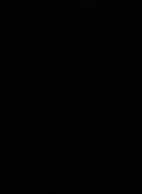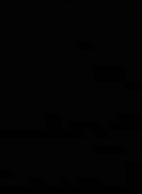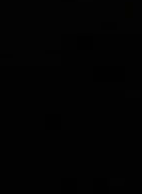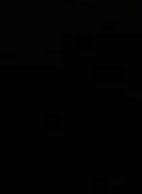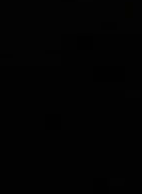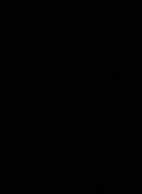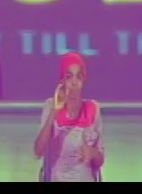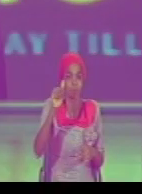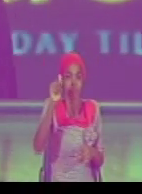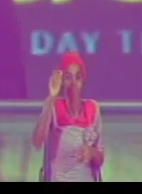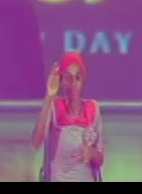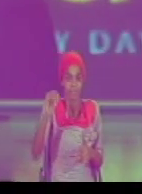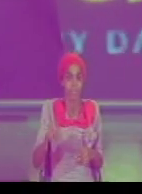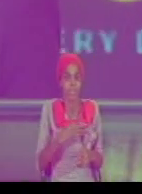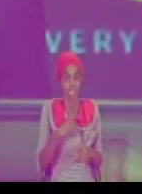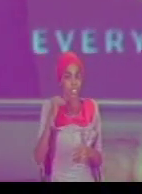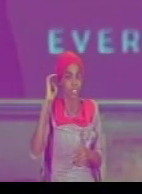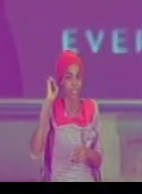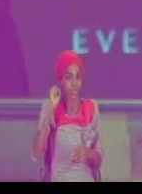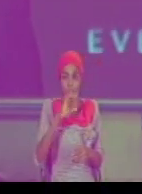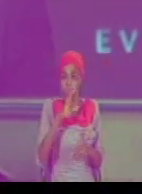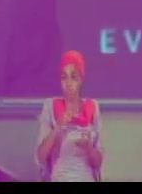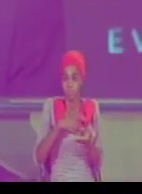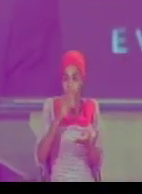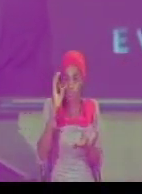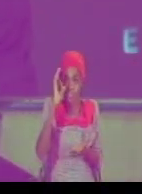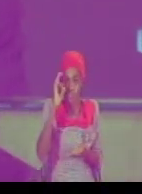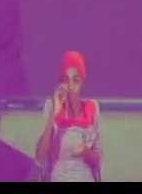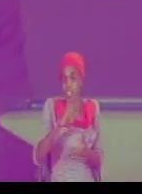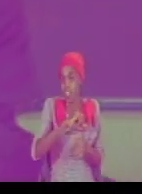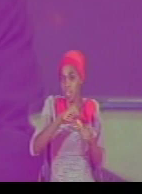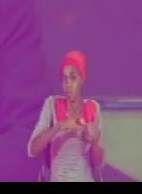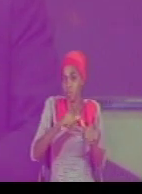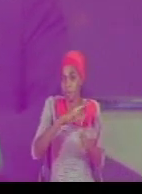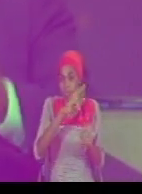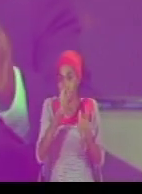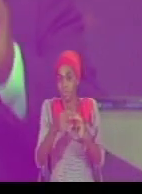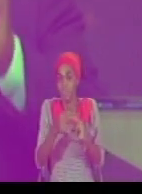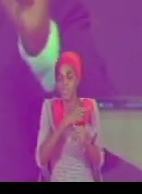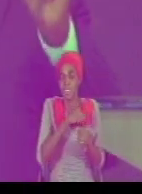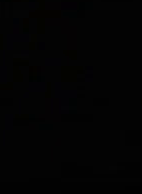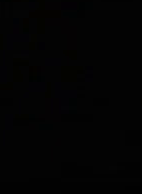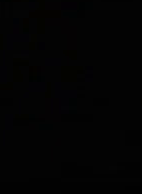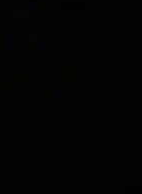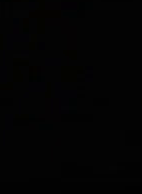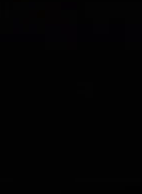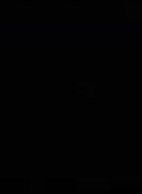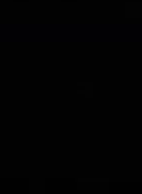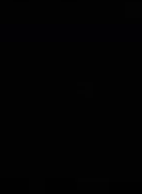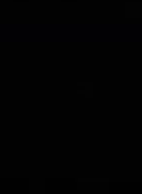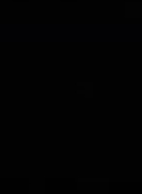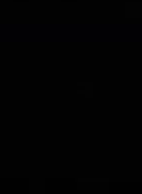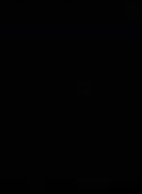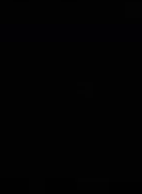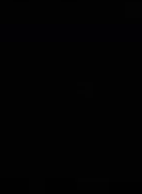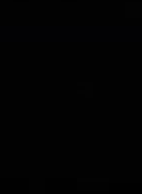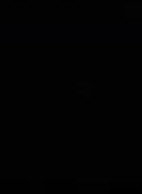about repentance, about salvation. And then after that, he will lead the women in